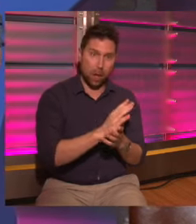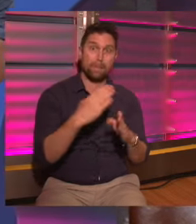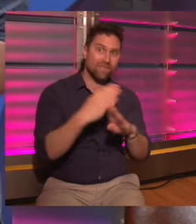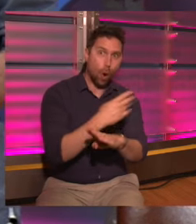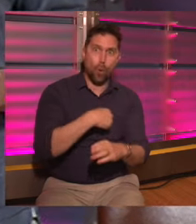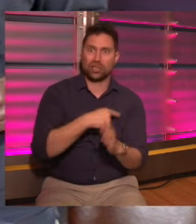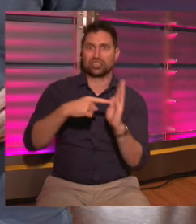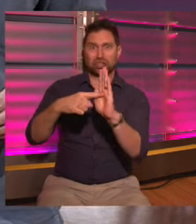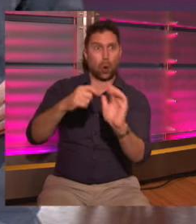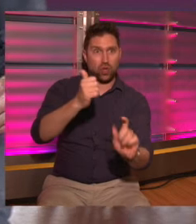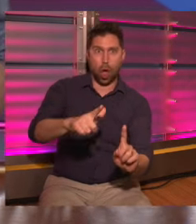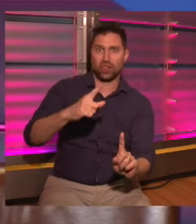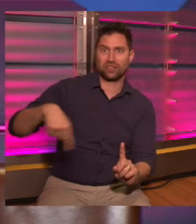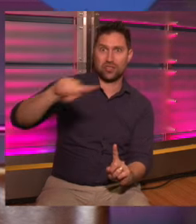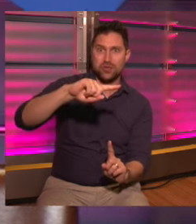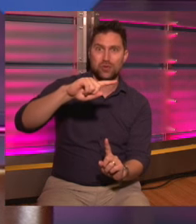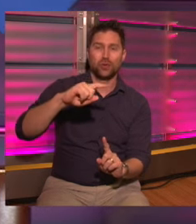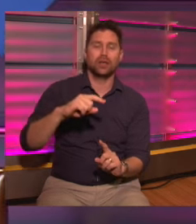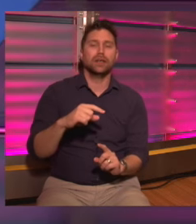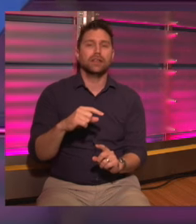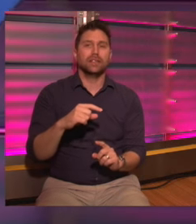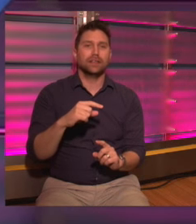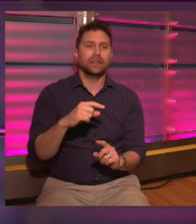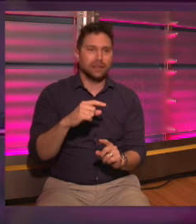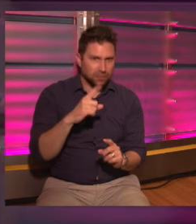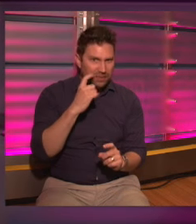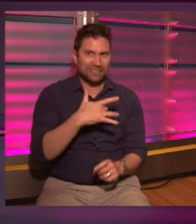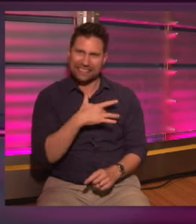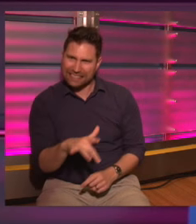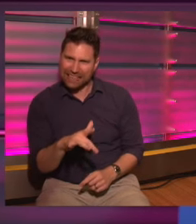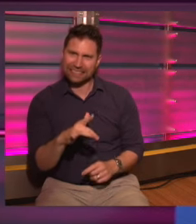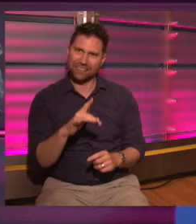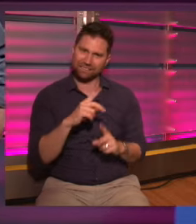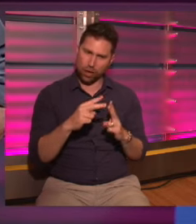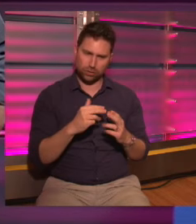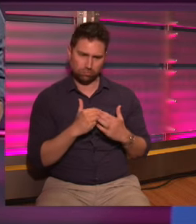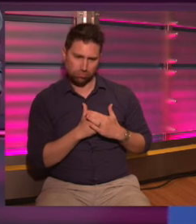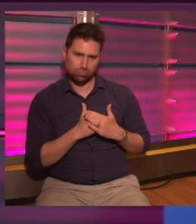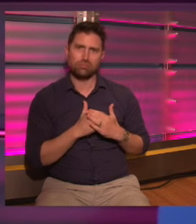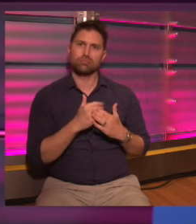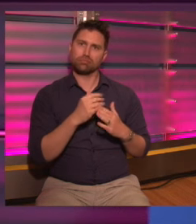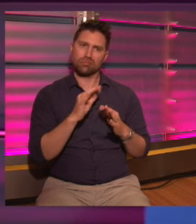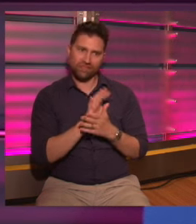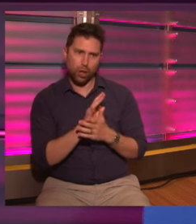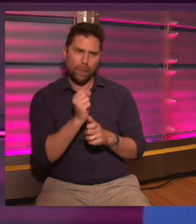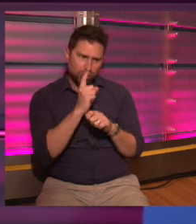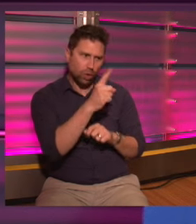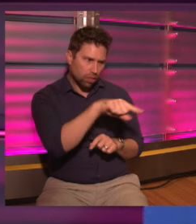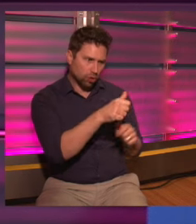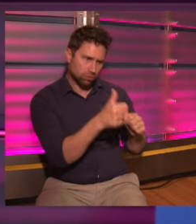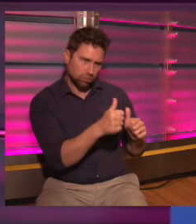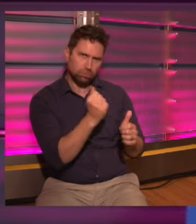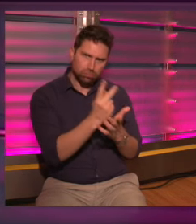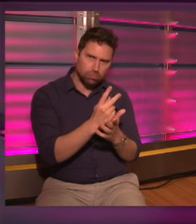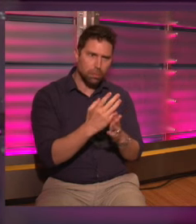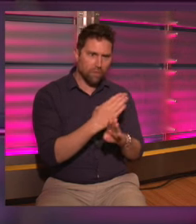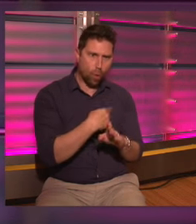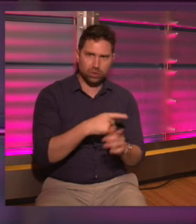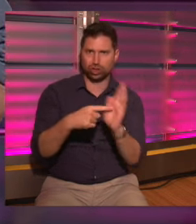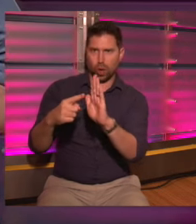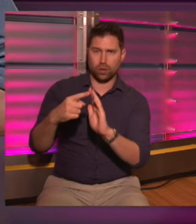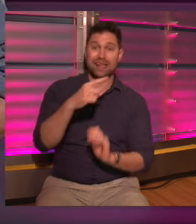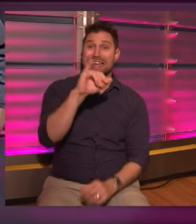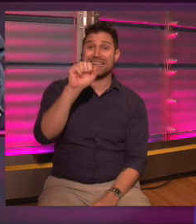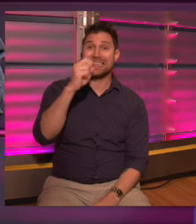it to all of you guys. It's, you know, such a sensitive and intimate film. We wanted to make sure they were okay with it before we showed it to others. Ismail